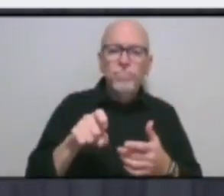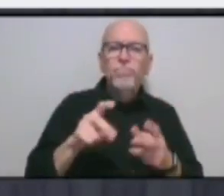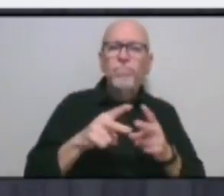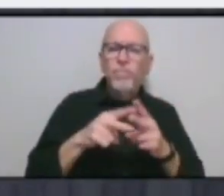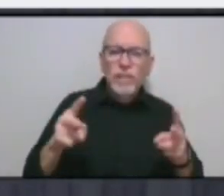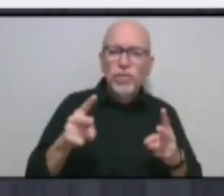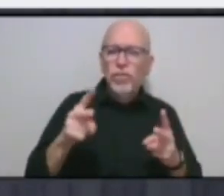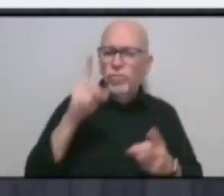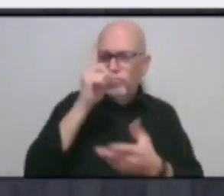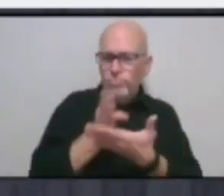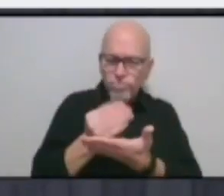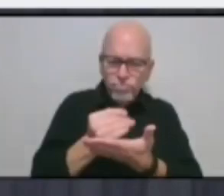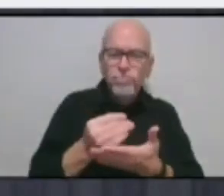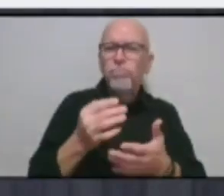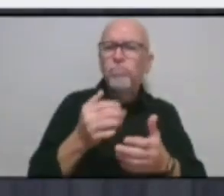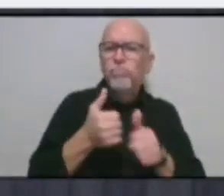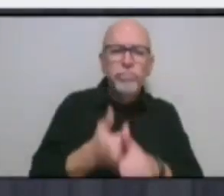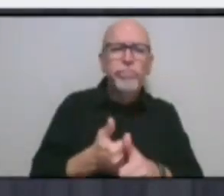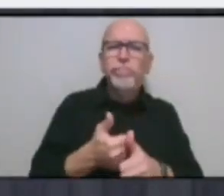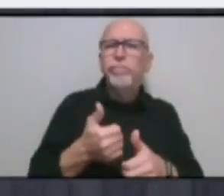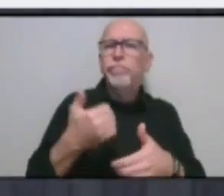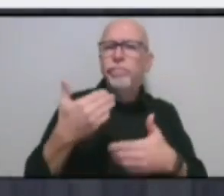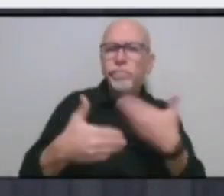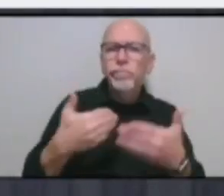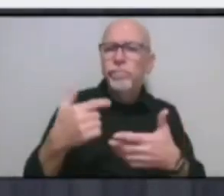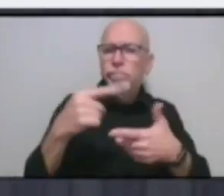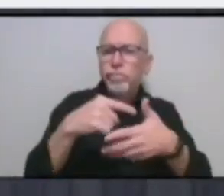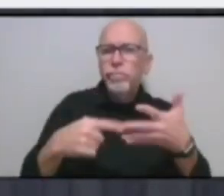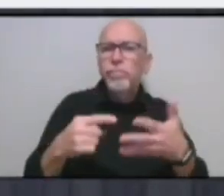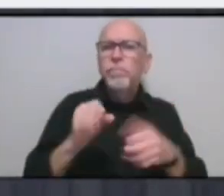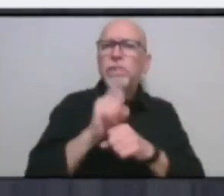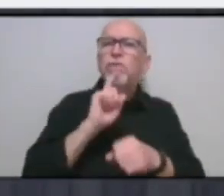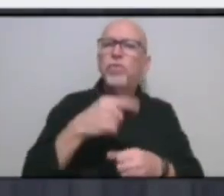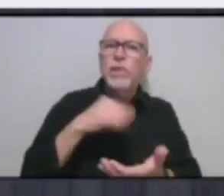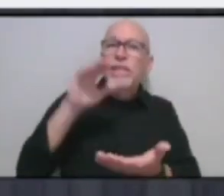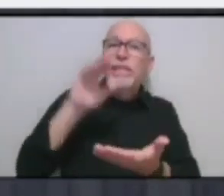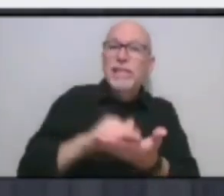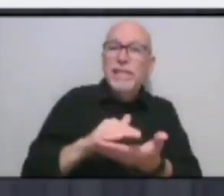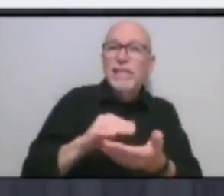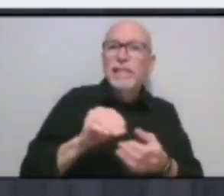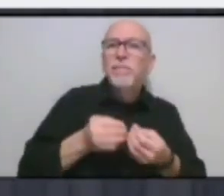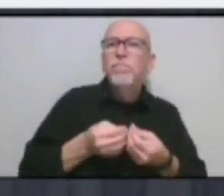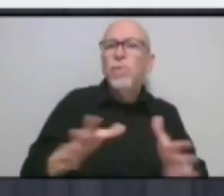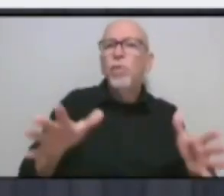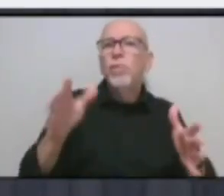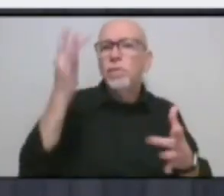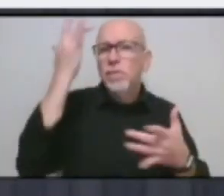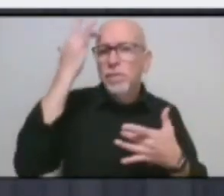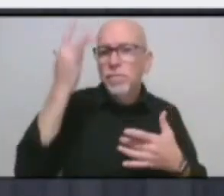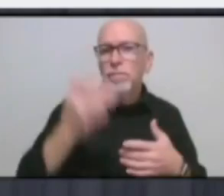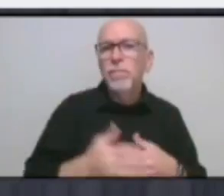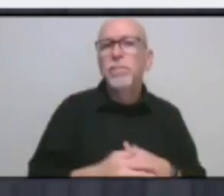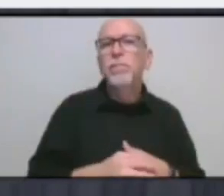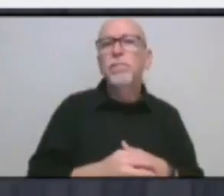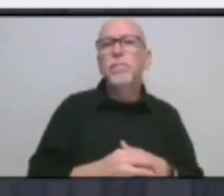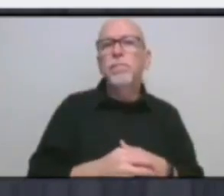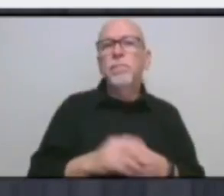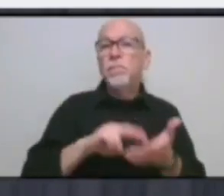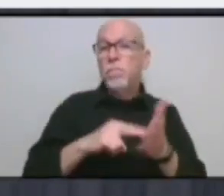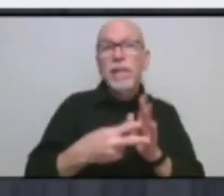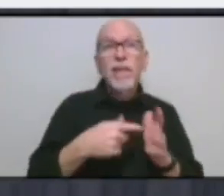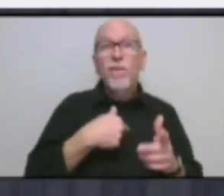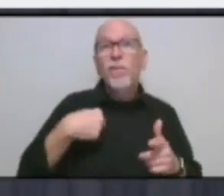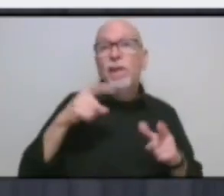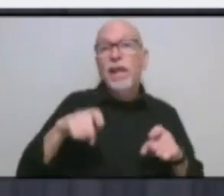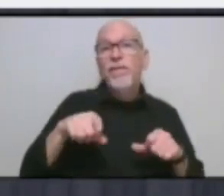vigilant, in particular around reducing exposure to the disease. That it may mean foregoing